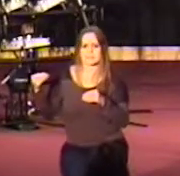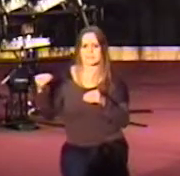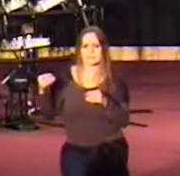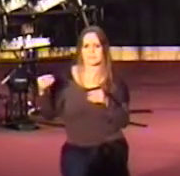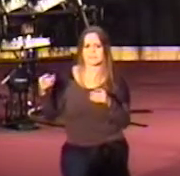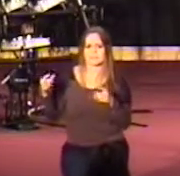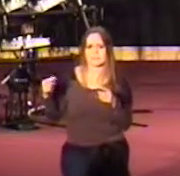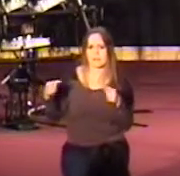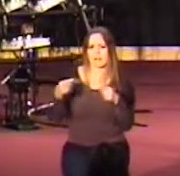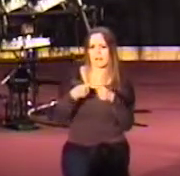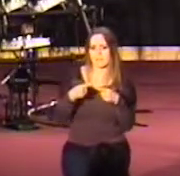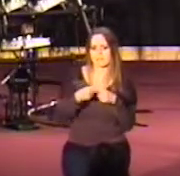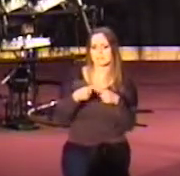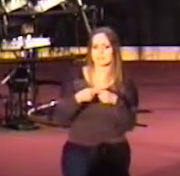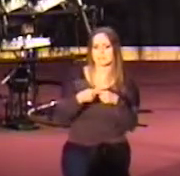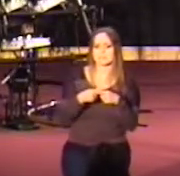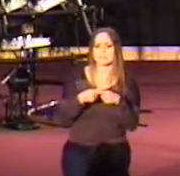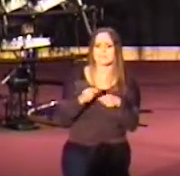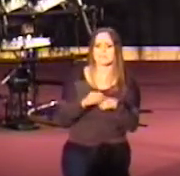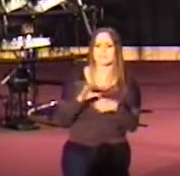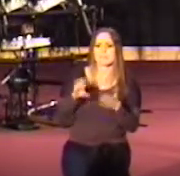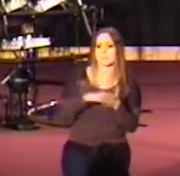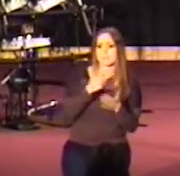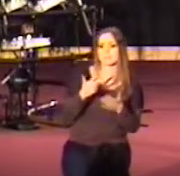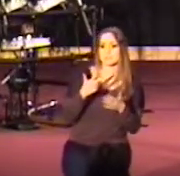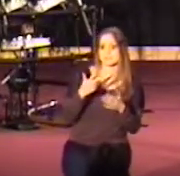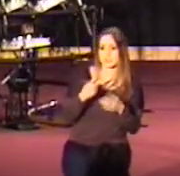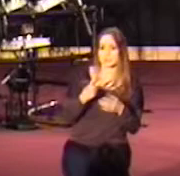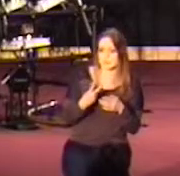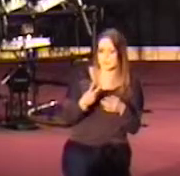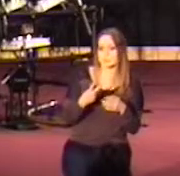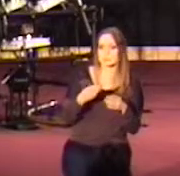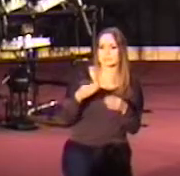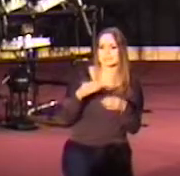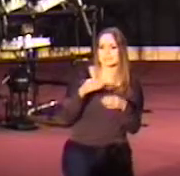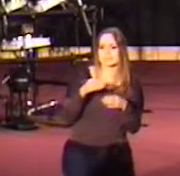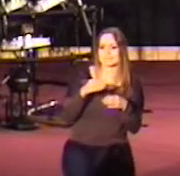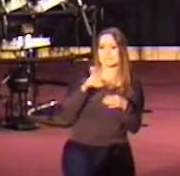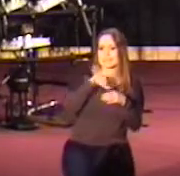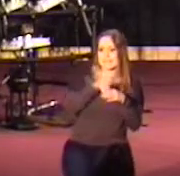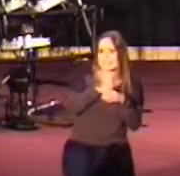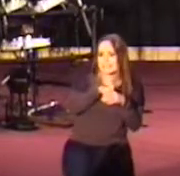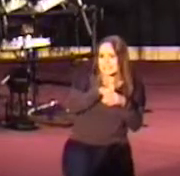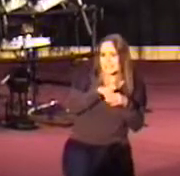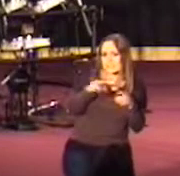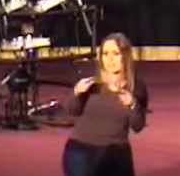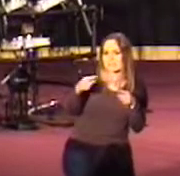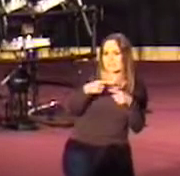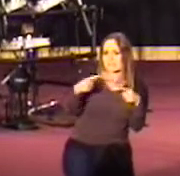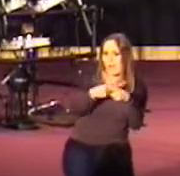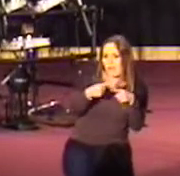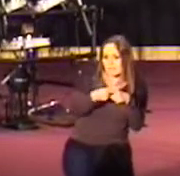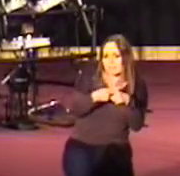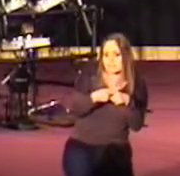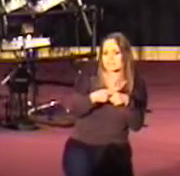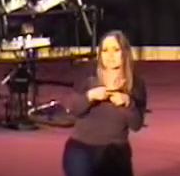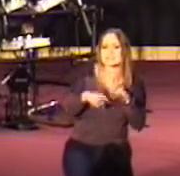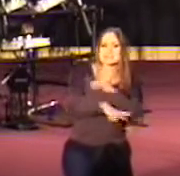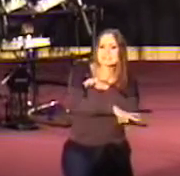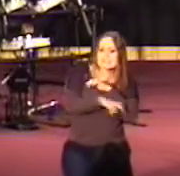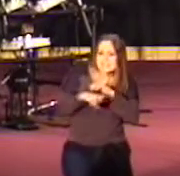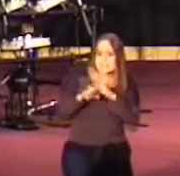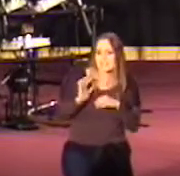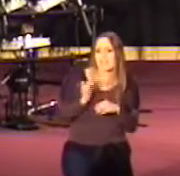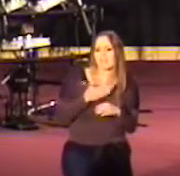2, he's dealing with internal conflicts within the church, right? These internal conflicts cause us to lose our joy, they steal our happiness, they